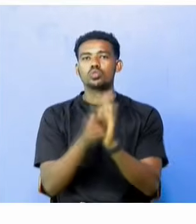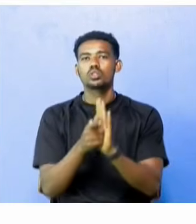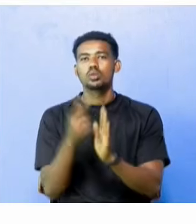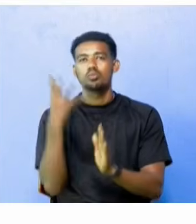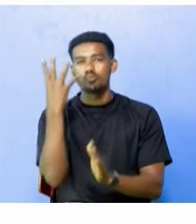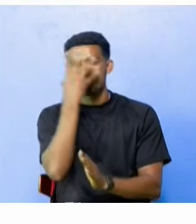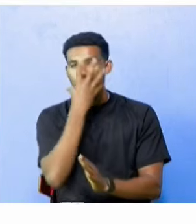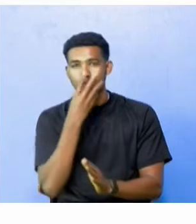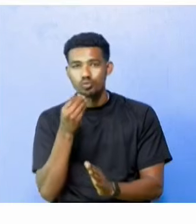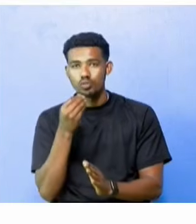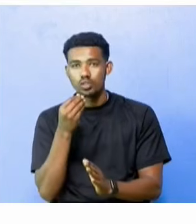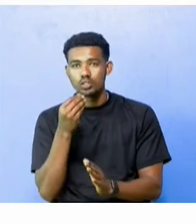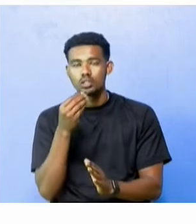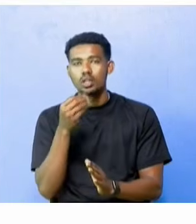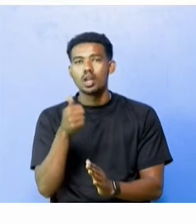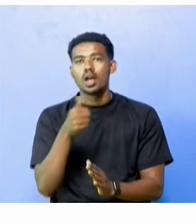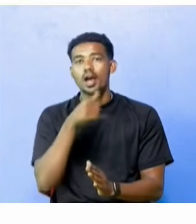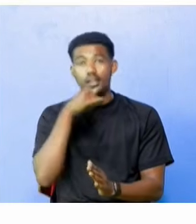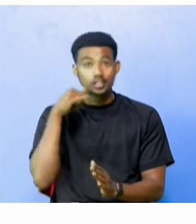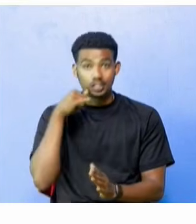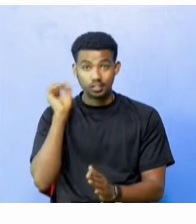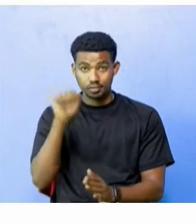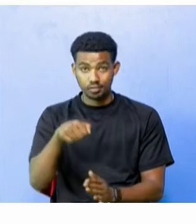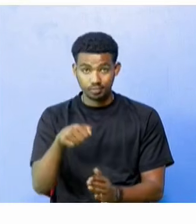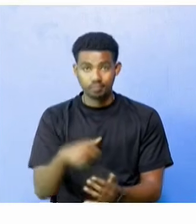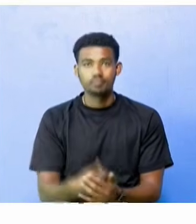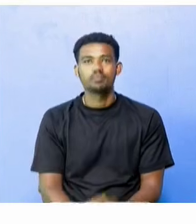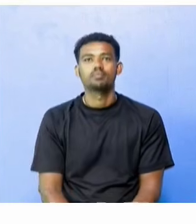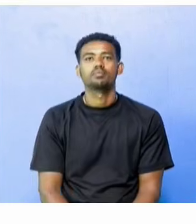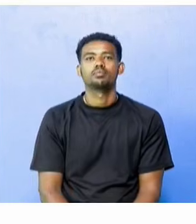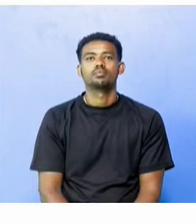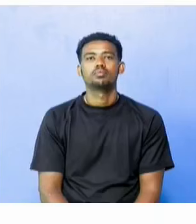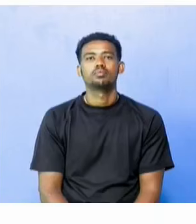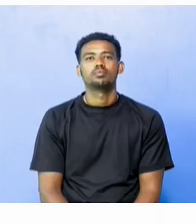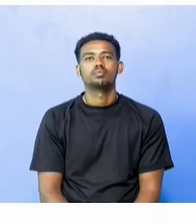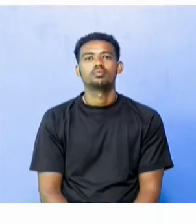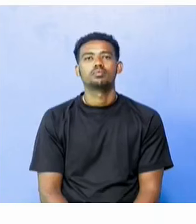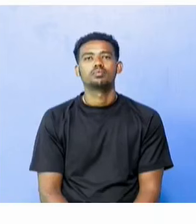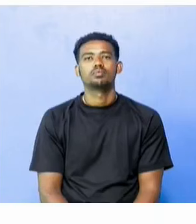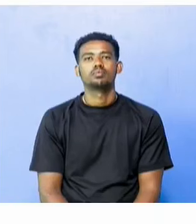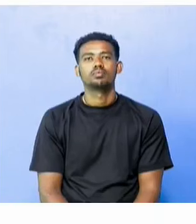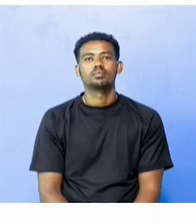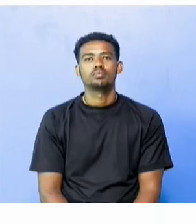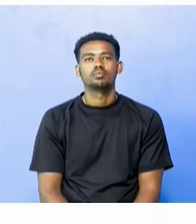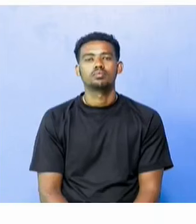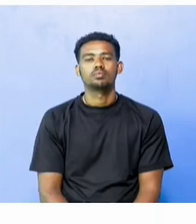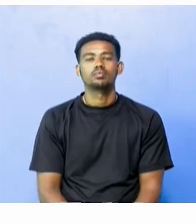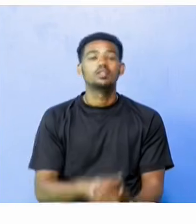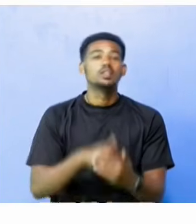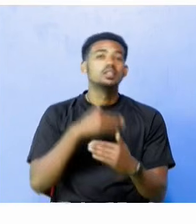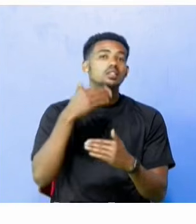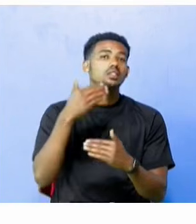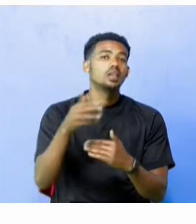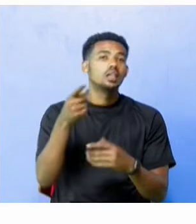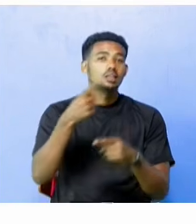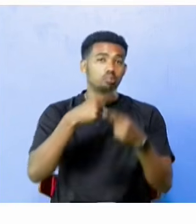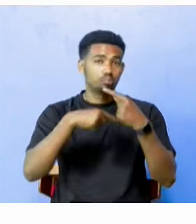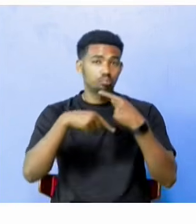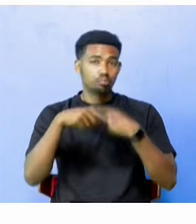beautiful is an adjective, yes? Beautiful. Then it become